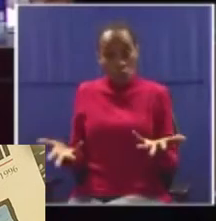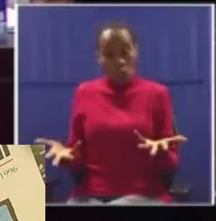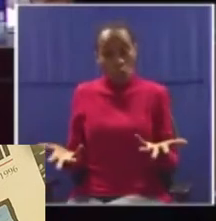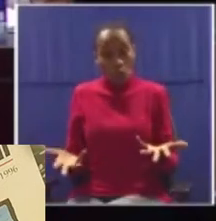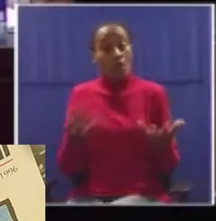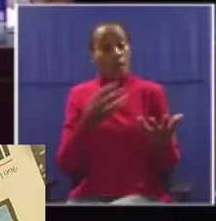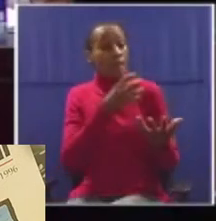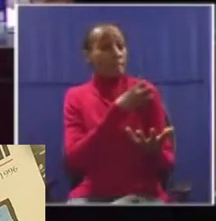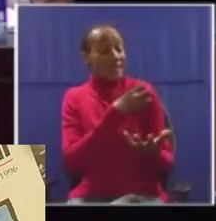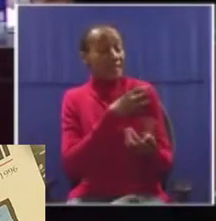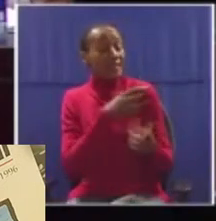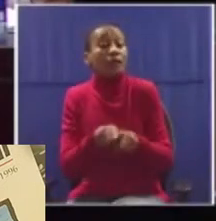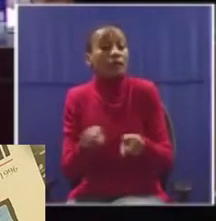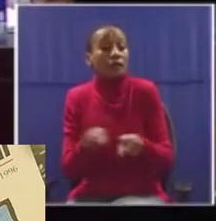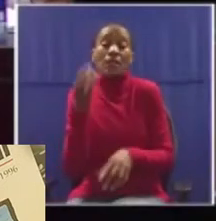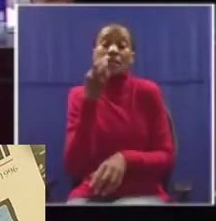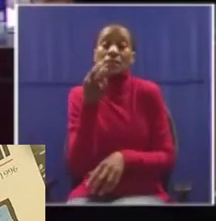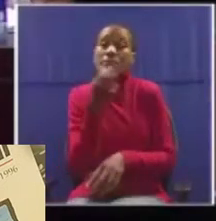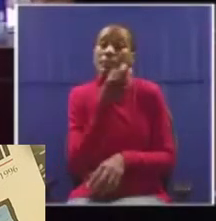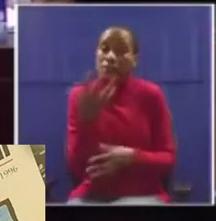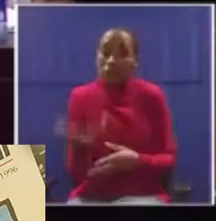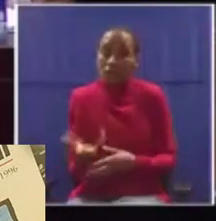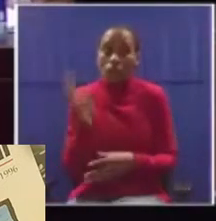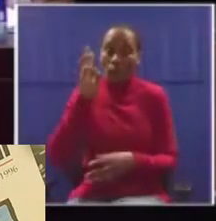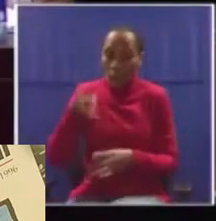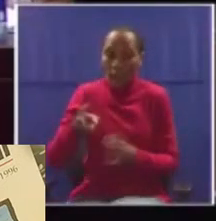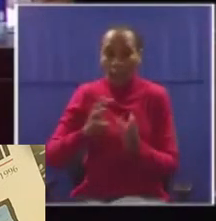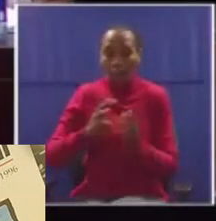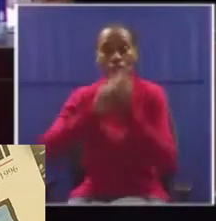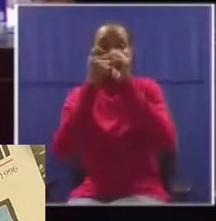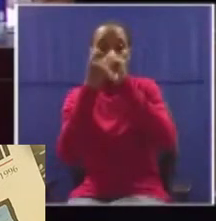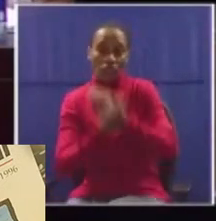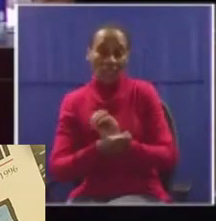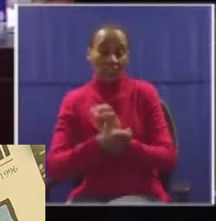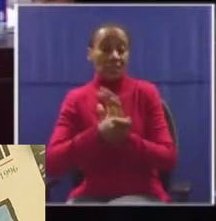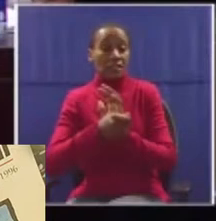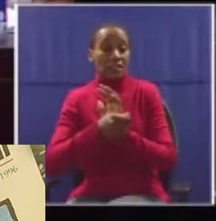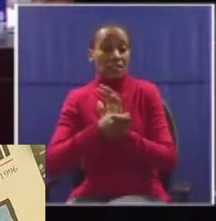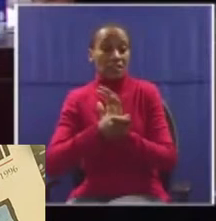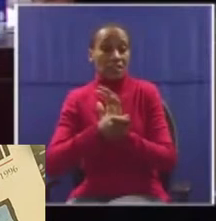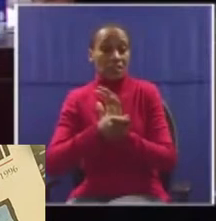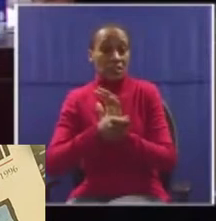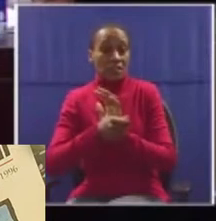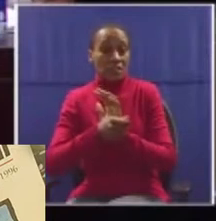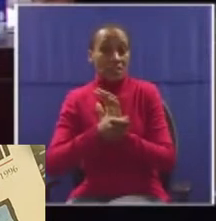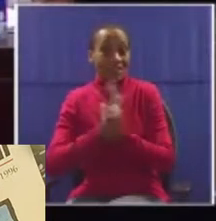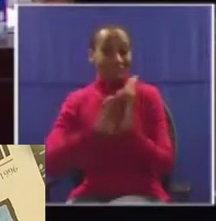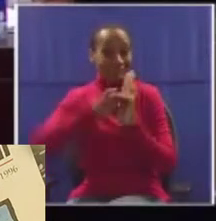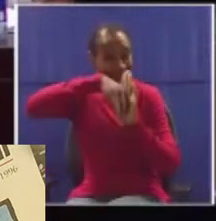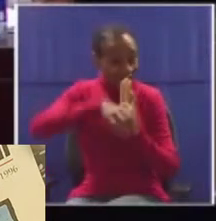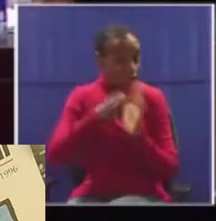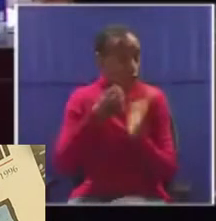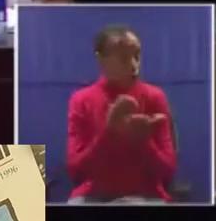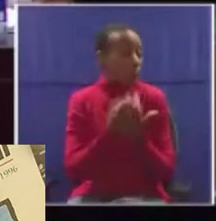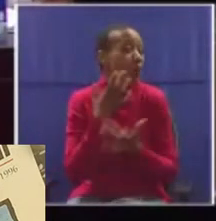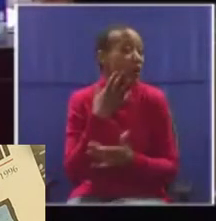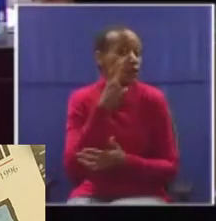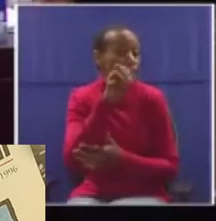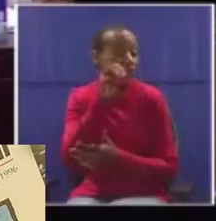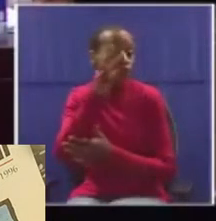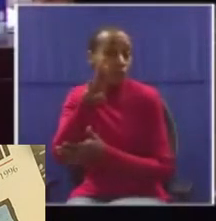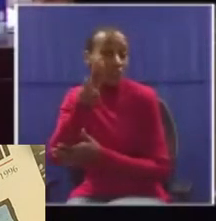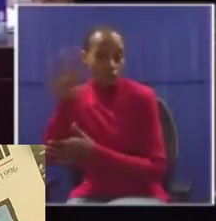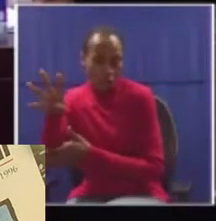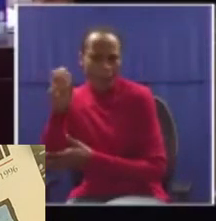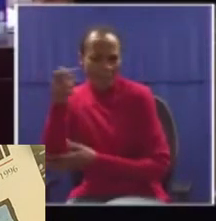and then the minister subsequently declared that we would exit the gray list by mid-2024 the minister needs to explain exactly how